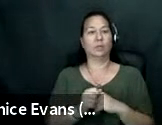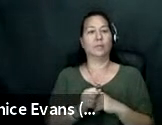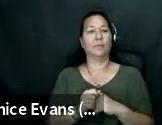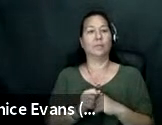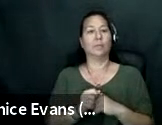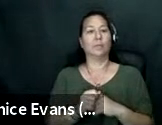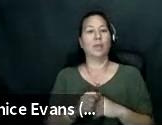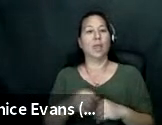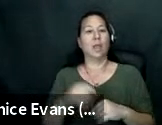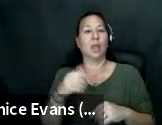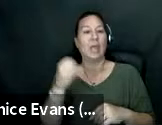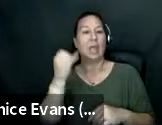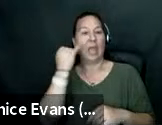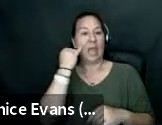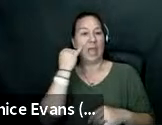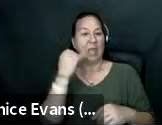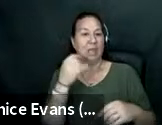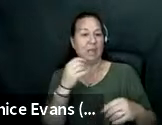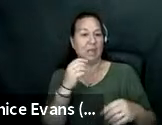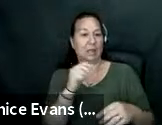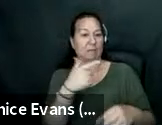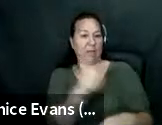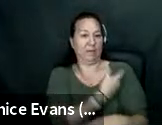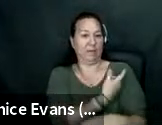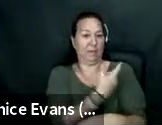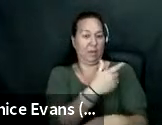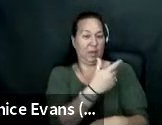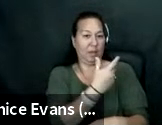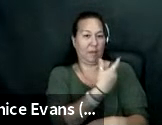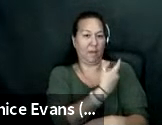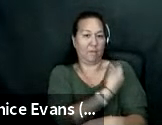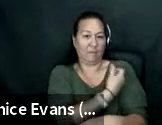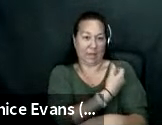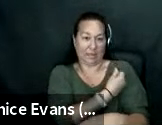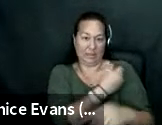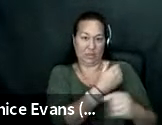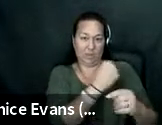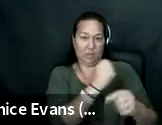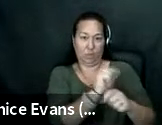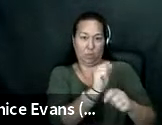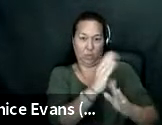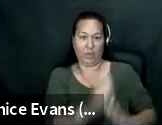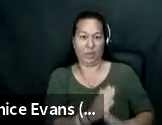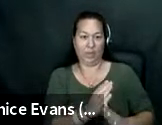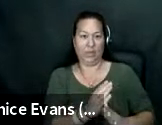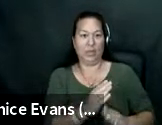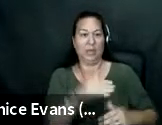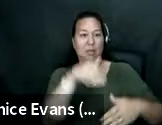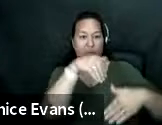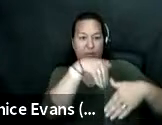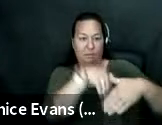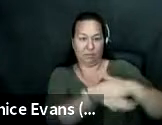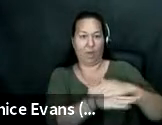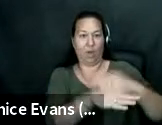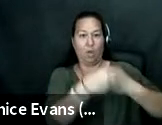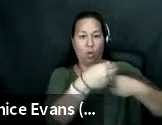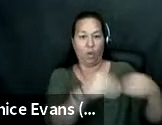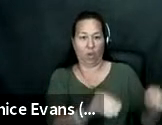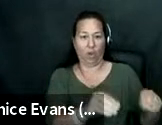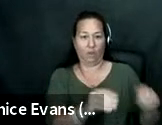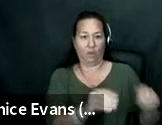vaccinated being discriminated against? So there are exemptions in the Cal OSHA